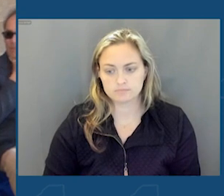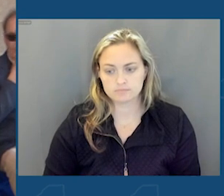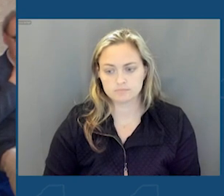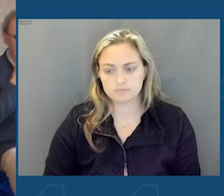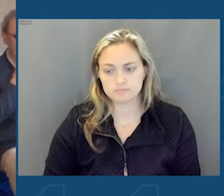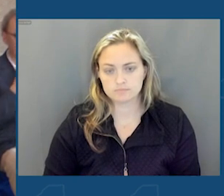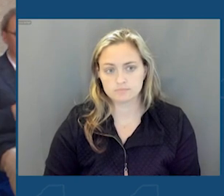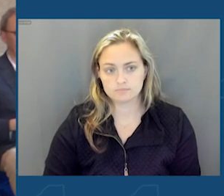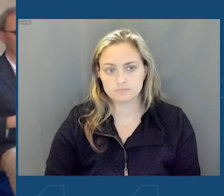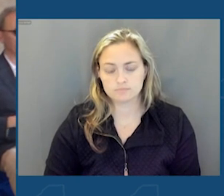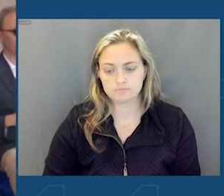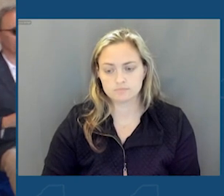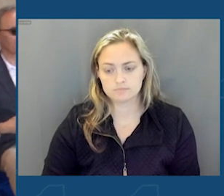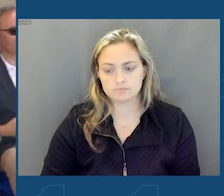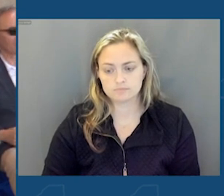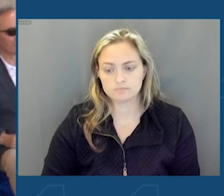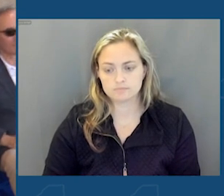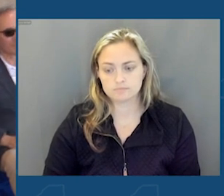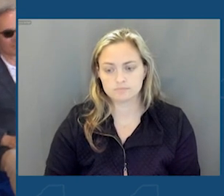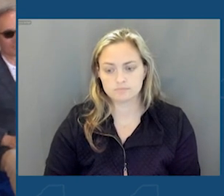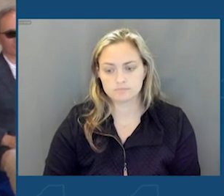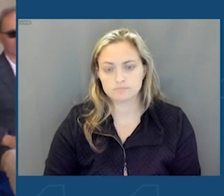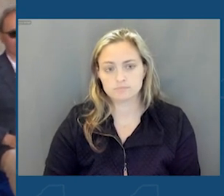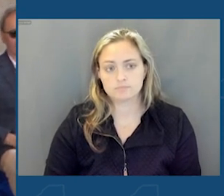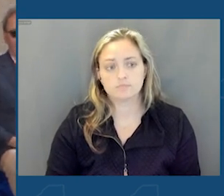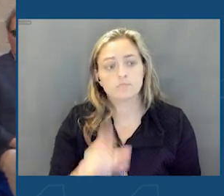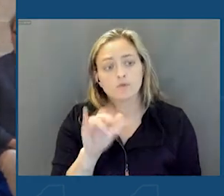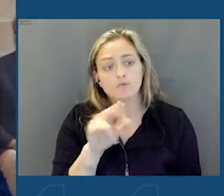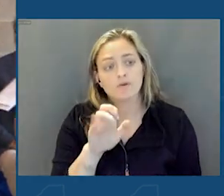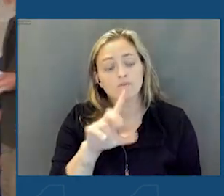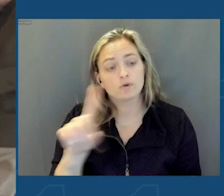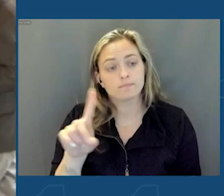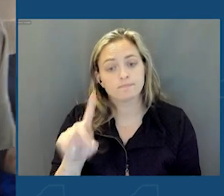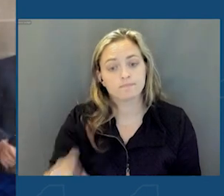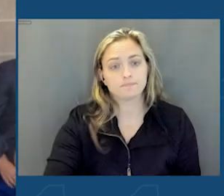Reverend Binkowitz with the benediction.